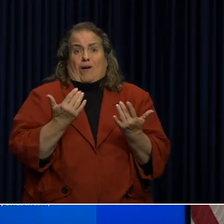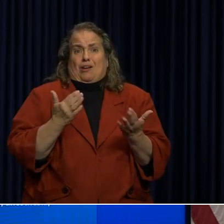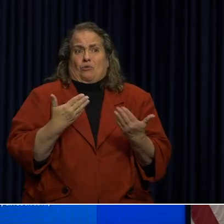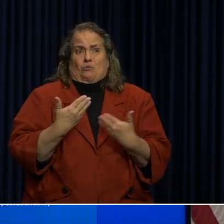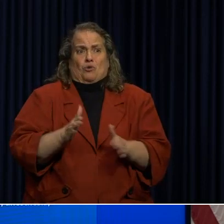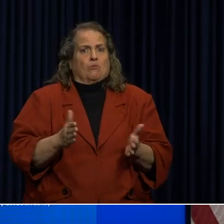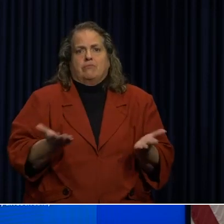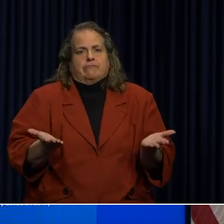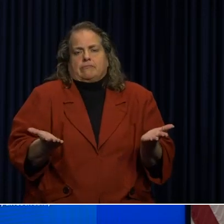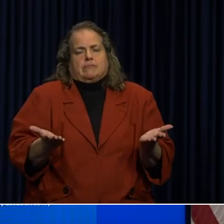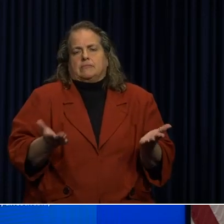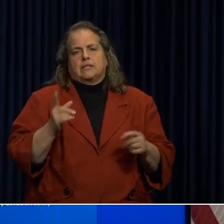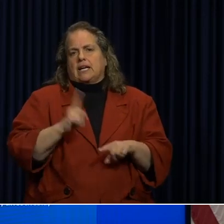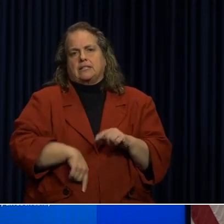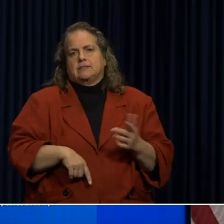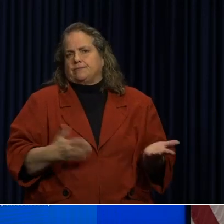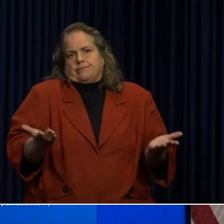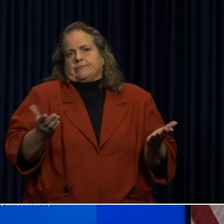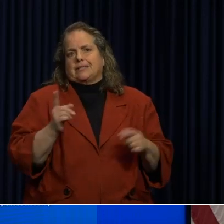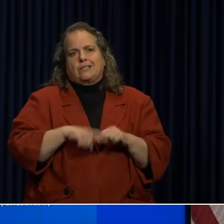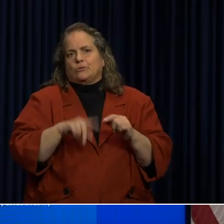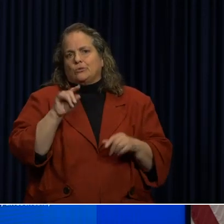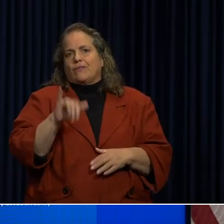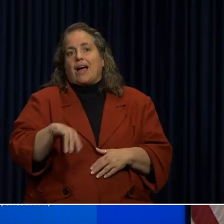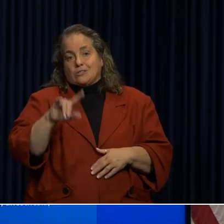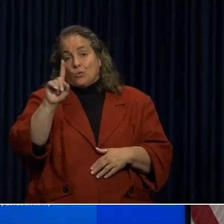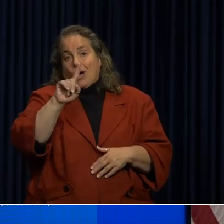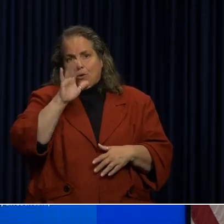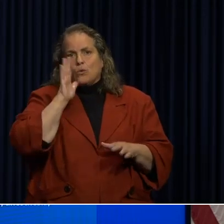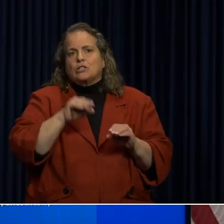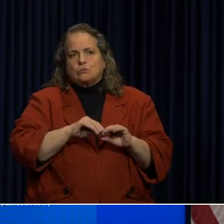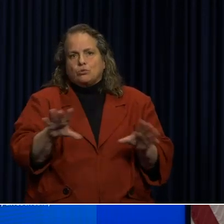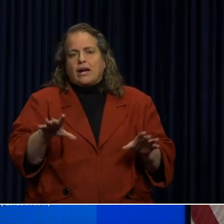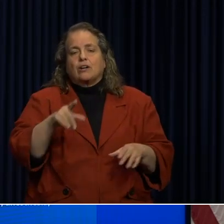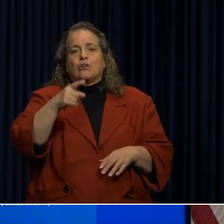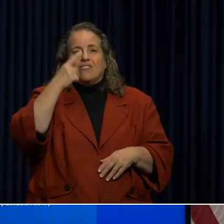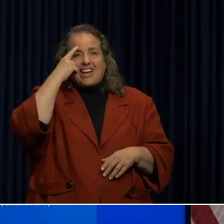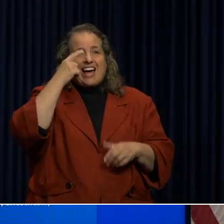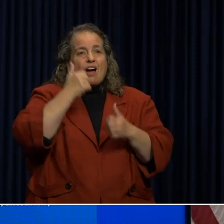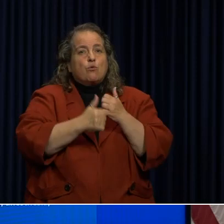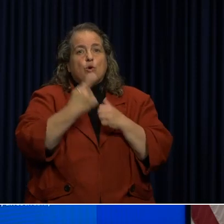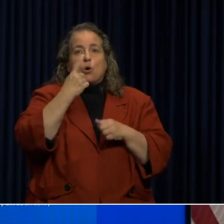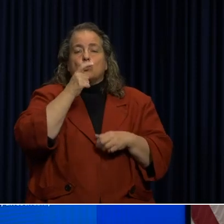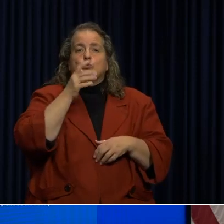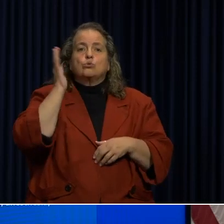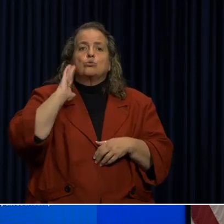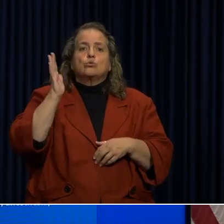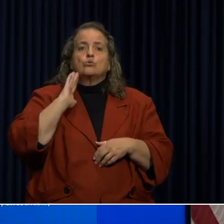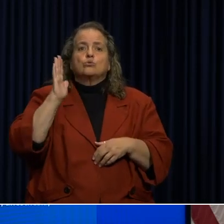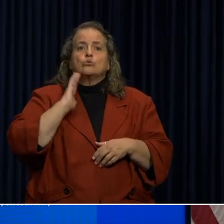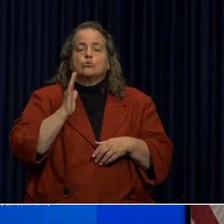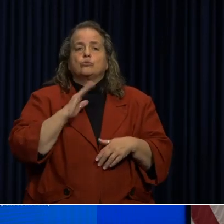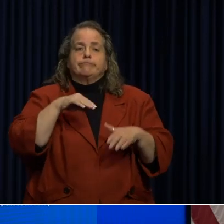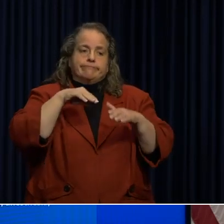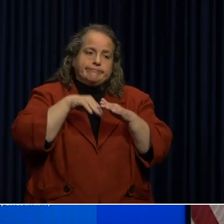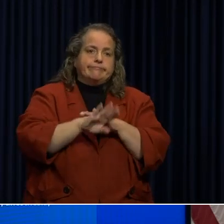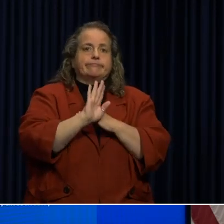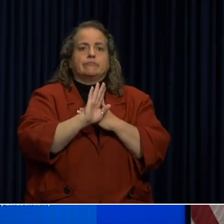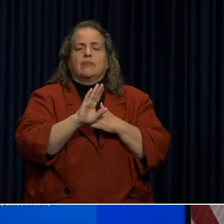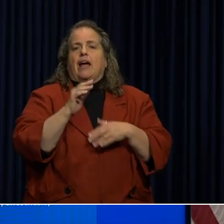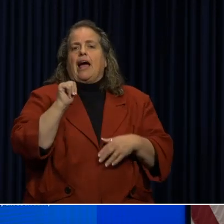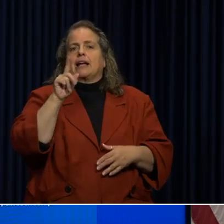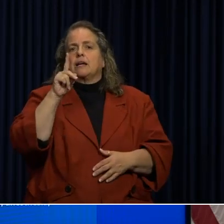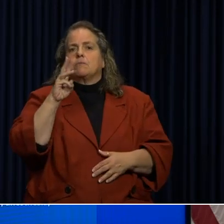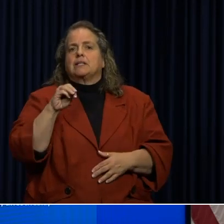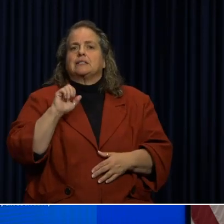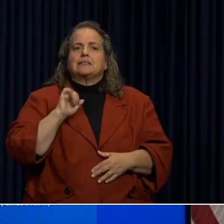no, we can't do that. That's where it spreads. If you're thinking about everybody that used to come in, whether it's certain administrative staff,